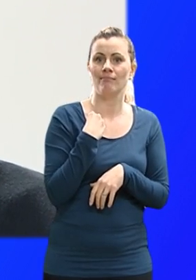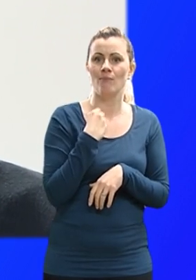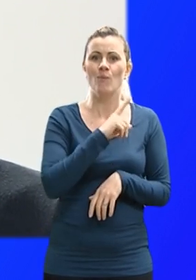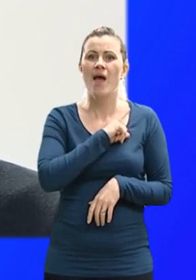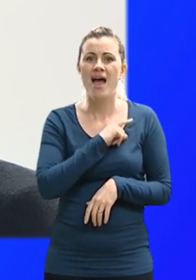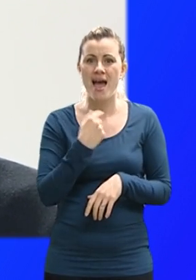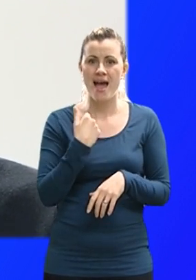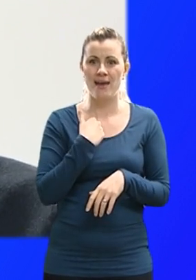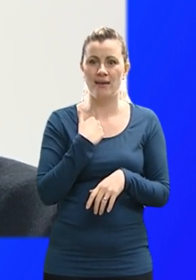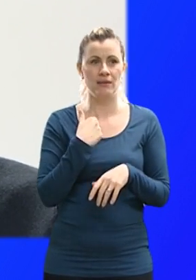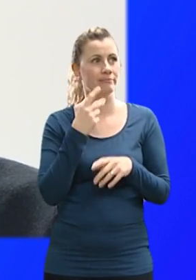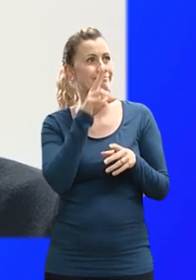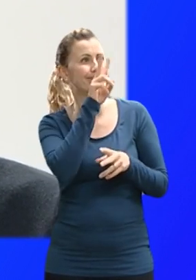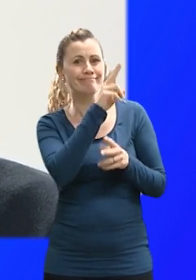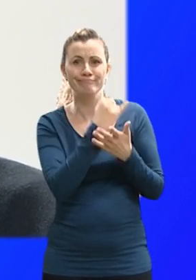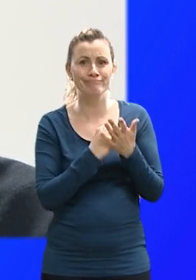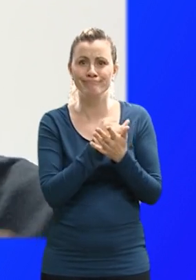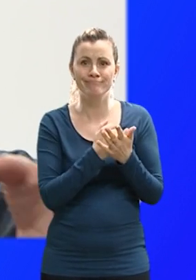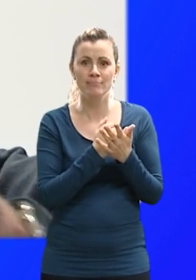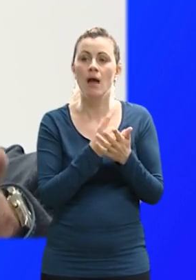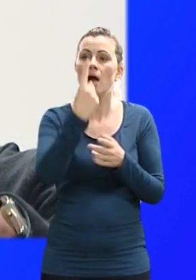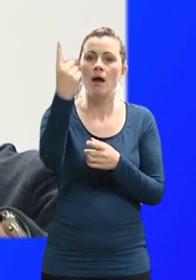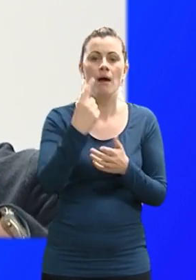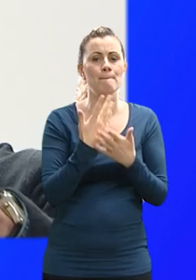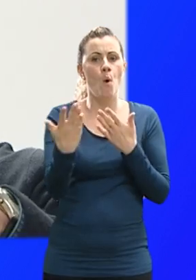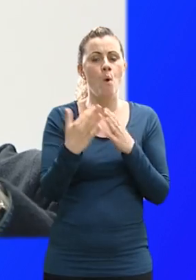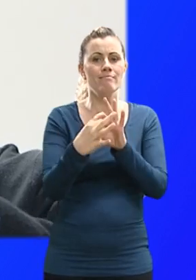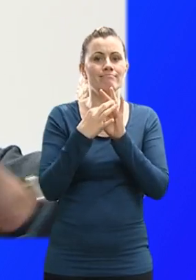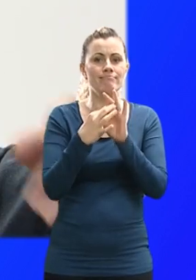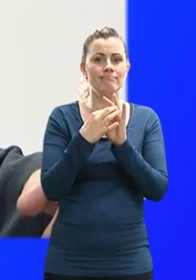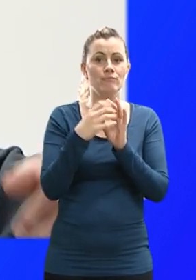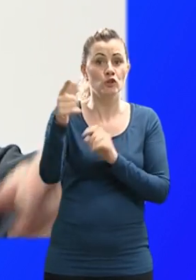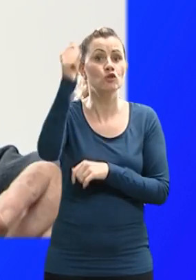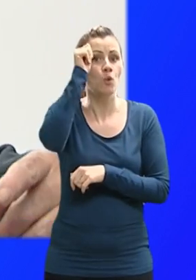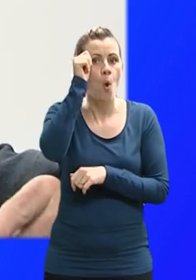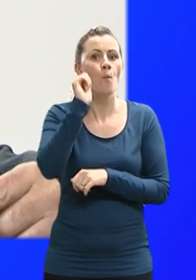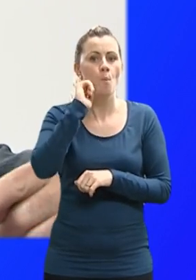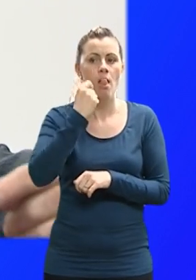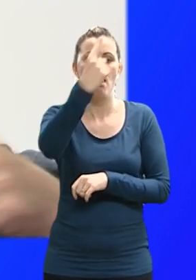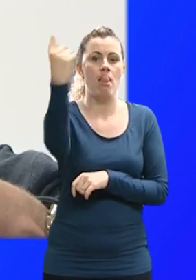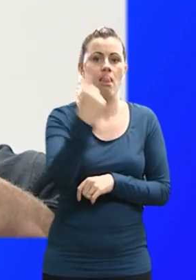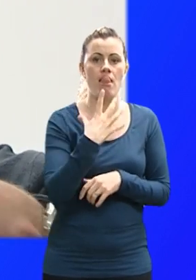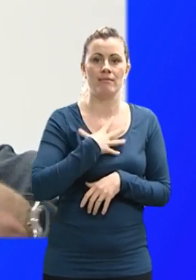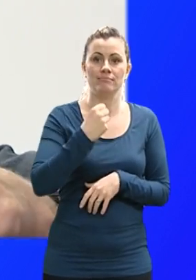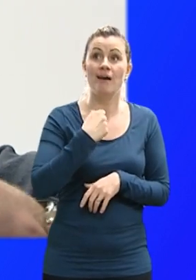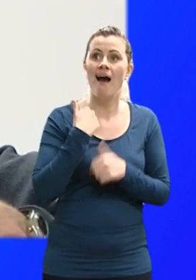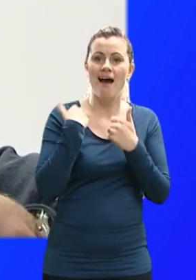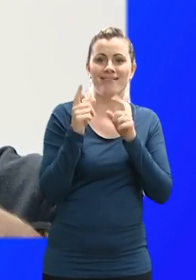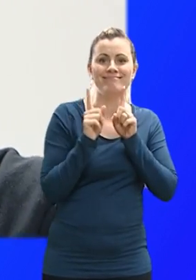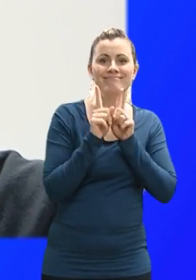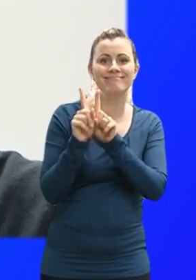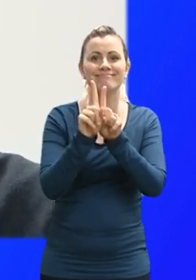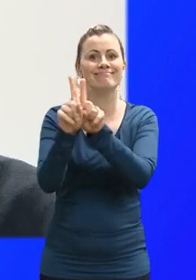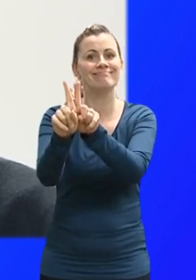literally. Where's Dr. Woodham coming out? And they'll point out to me, and they'll also let her know she'll pop out when it's